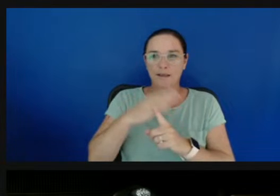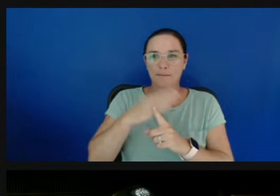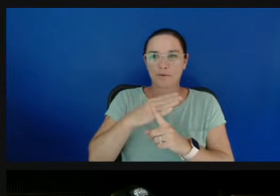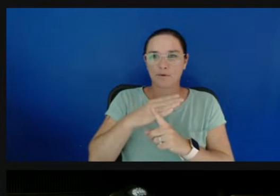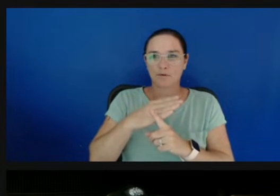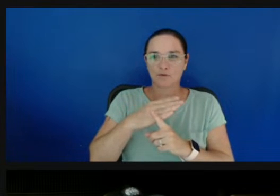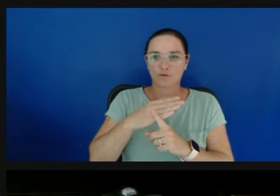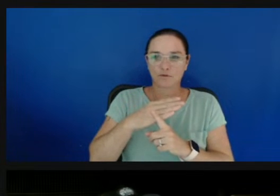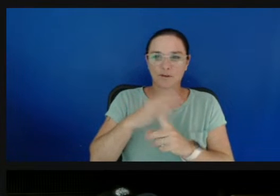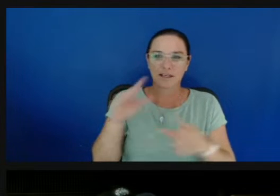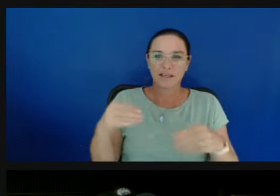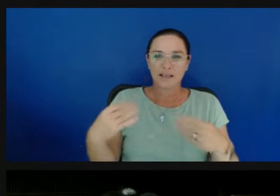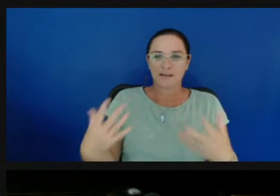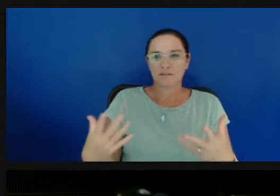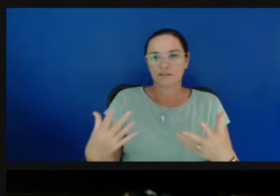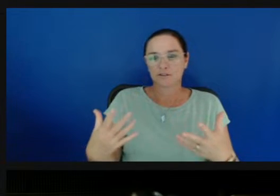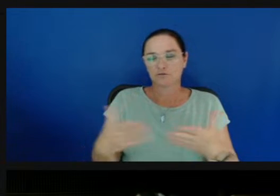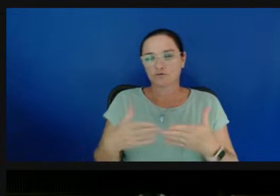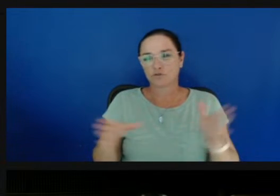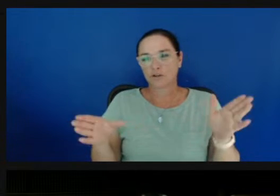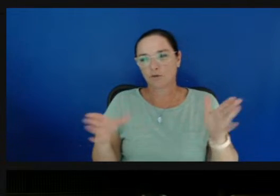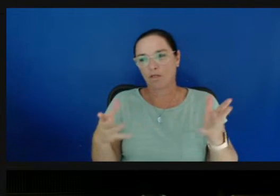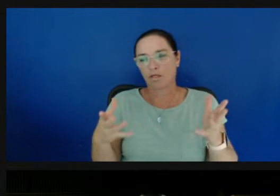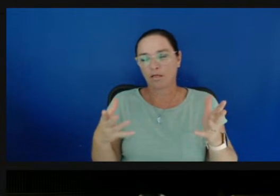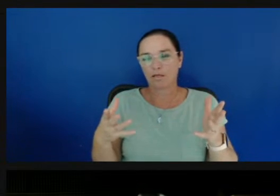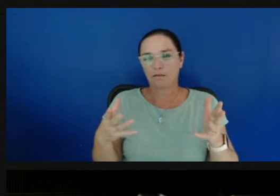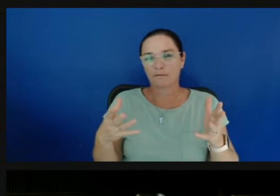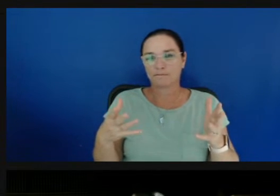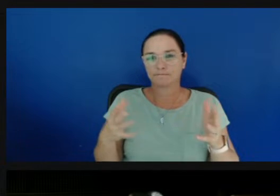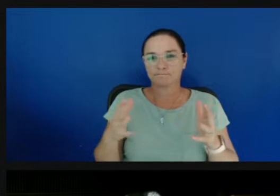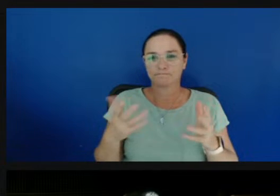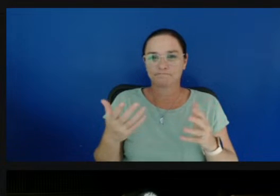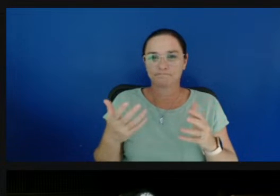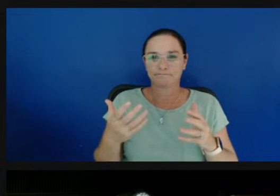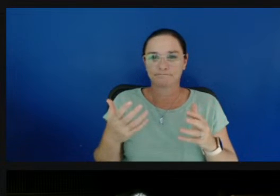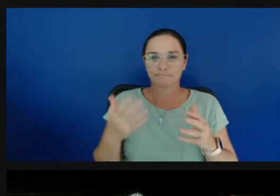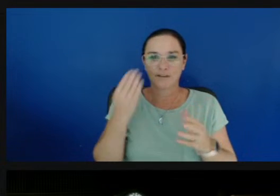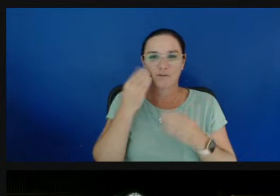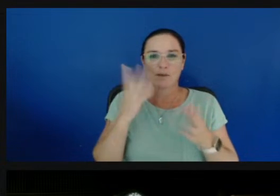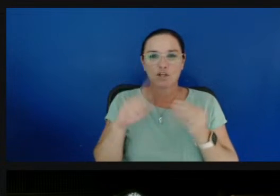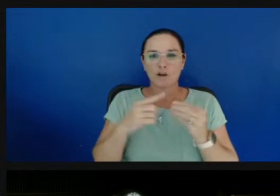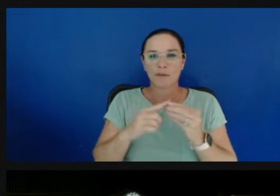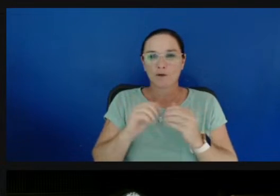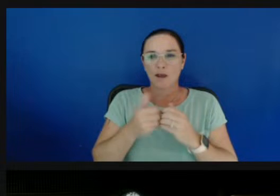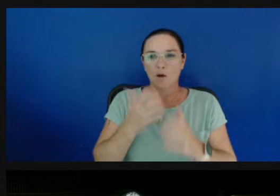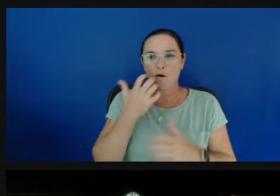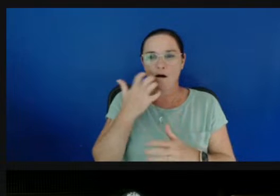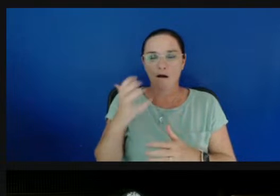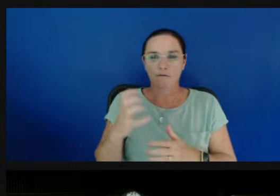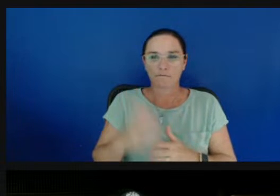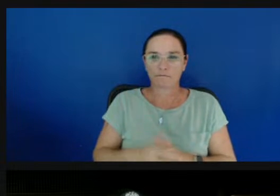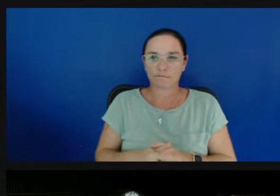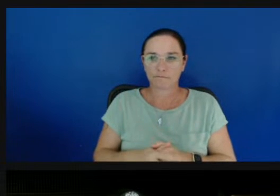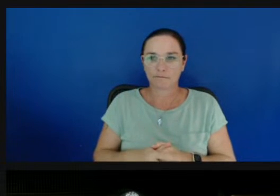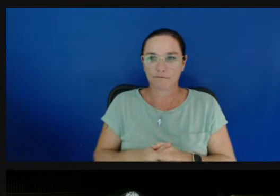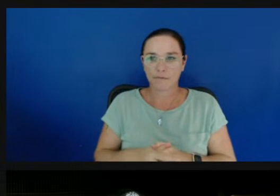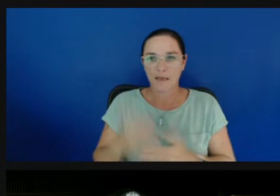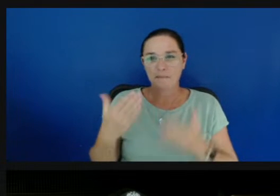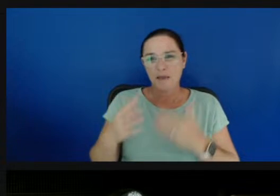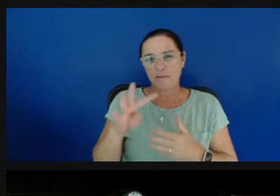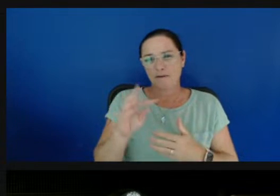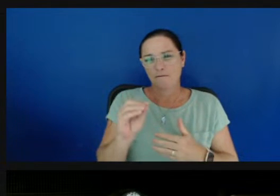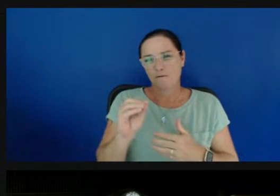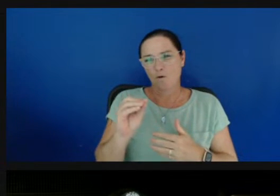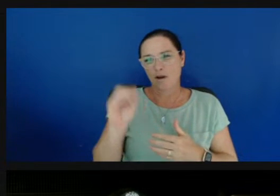us a relative indication of how hot that range is. So here you're looking at maybe 40